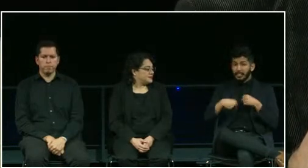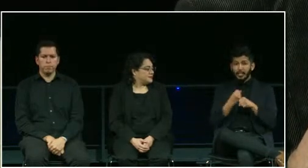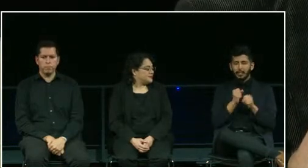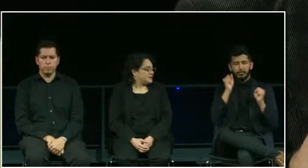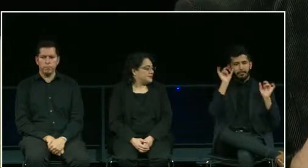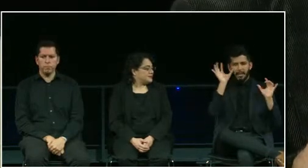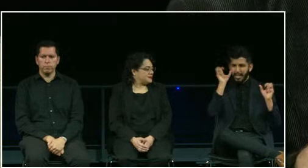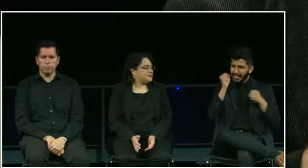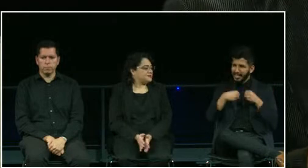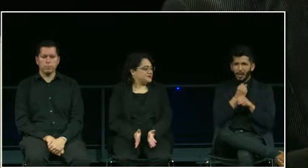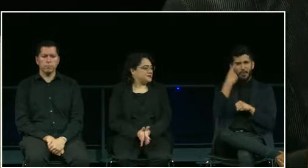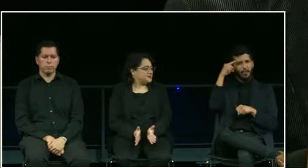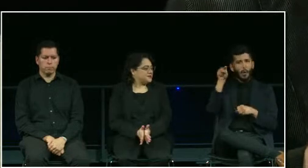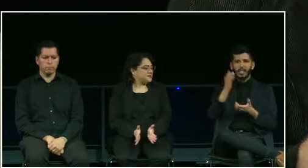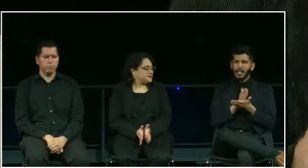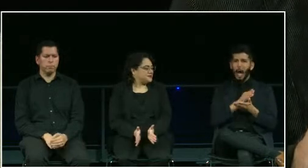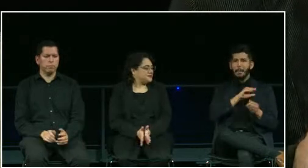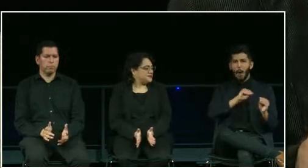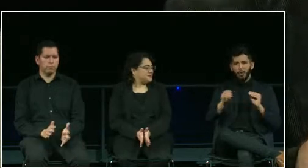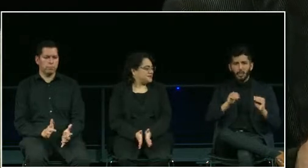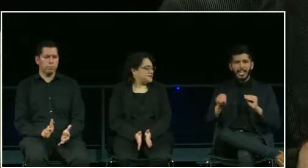for stop motion. Yep, yep. I mean,